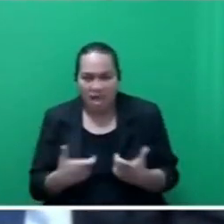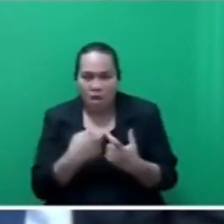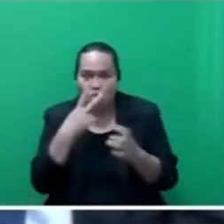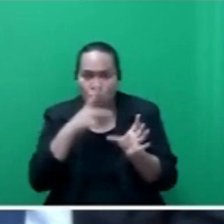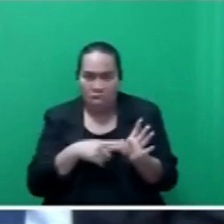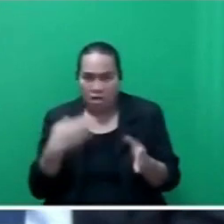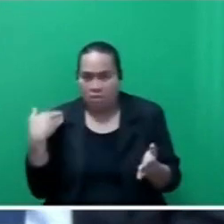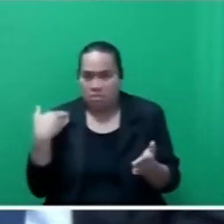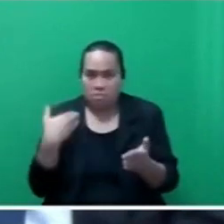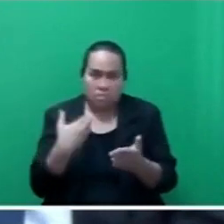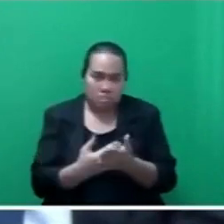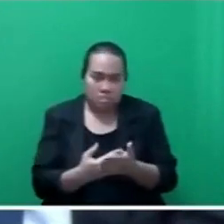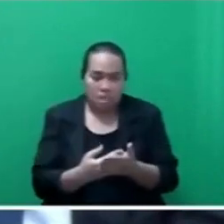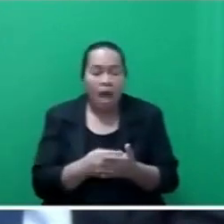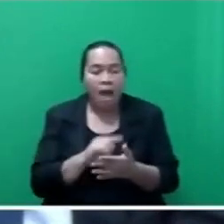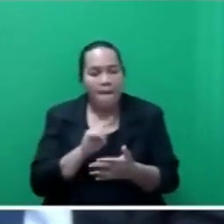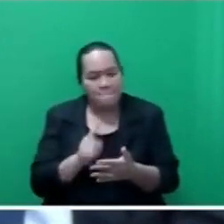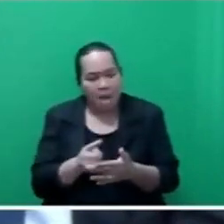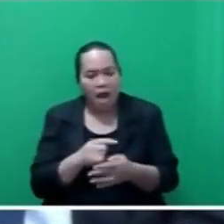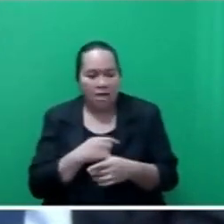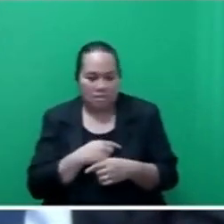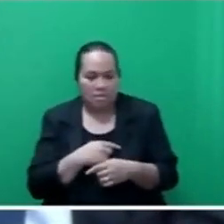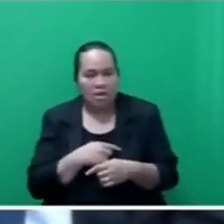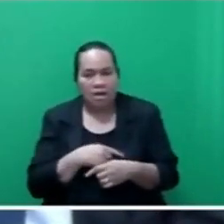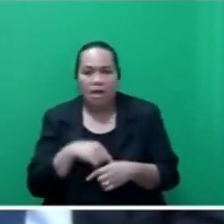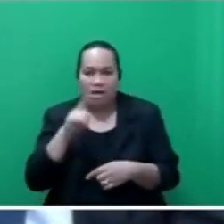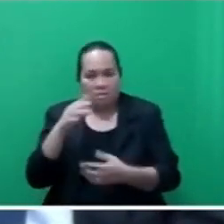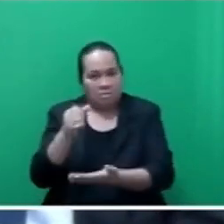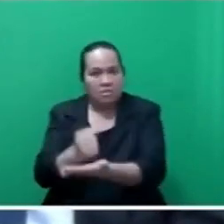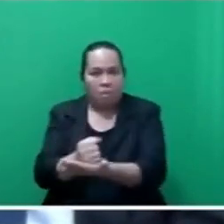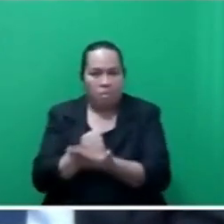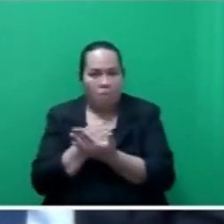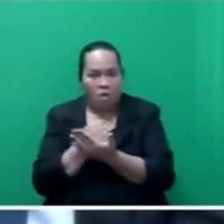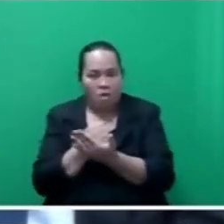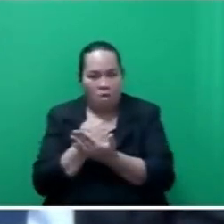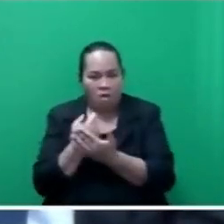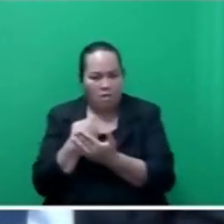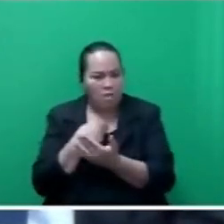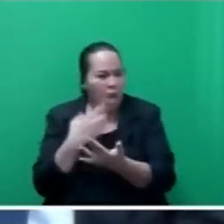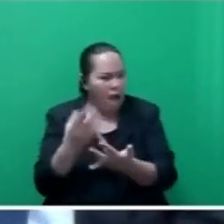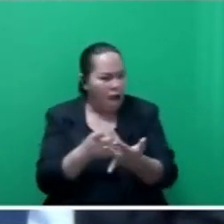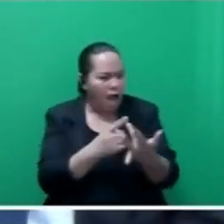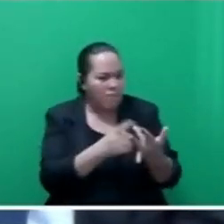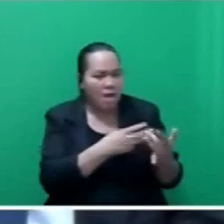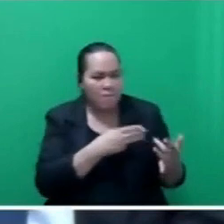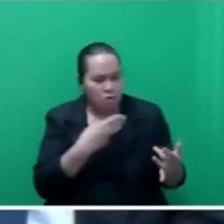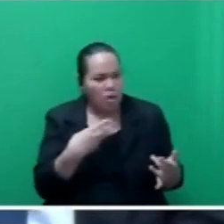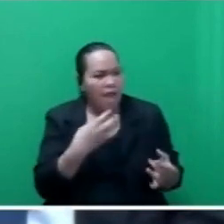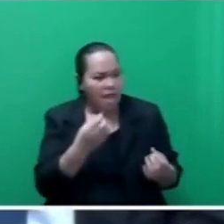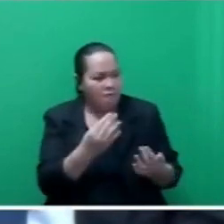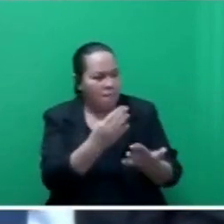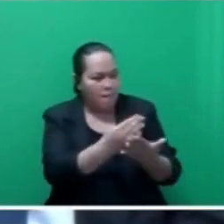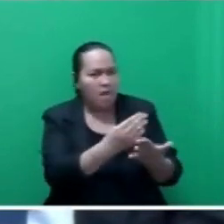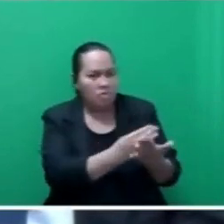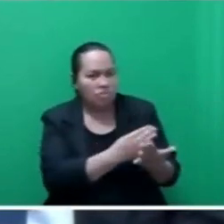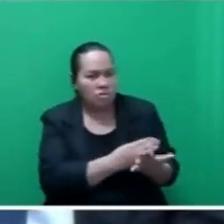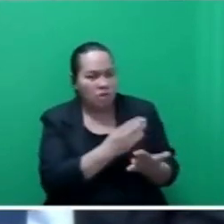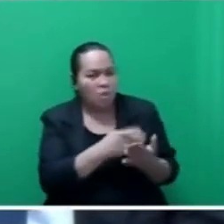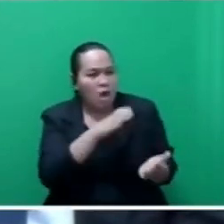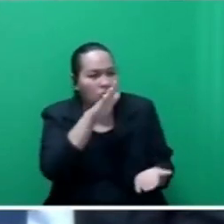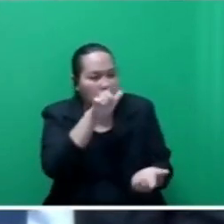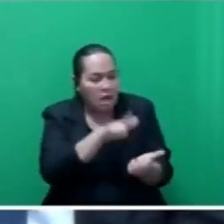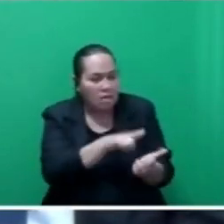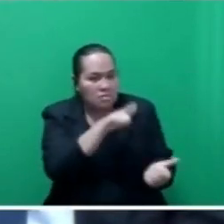years, we've been able to be supported, given that other ministries have had their budgets reduced